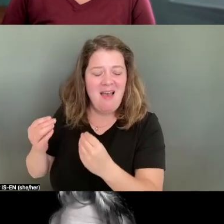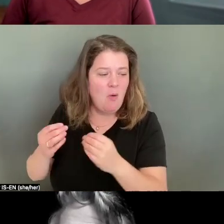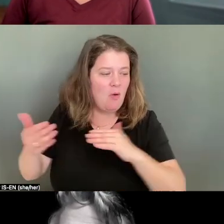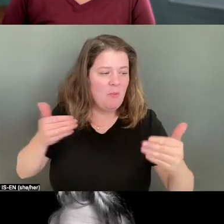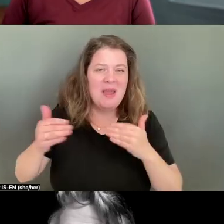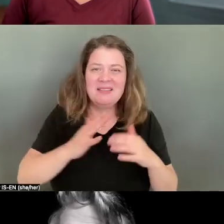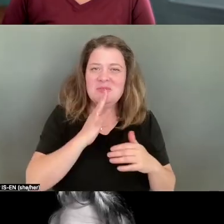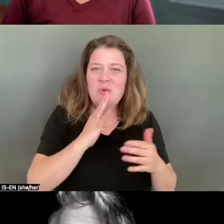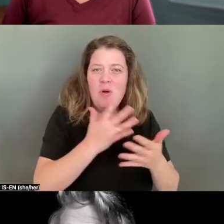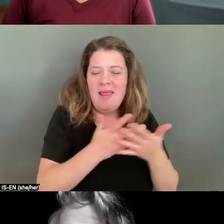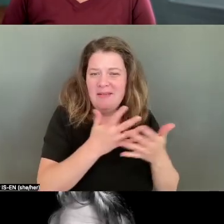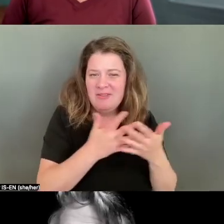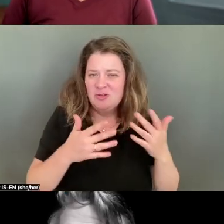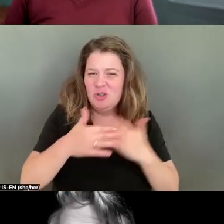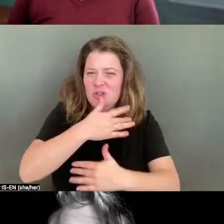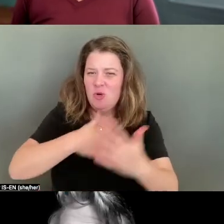itself.